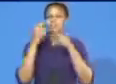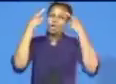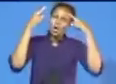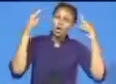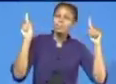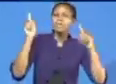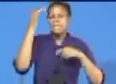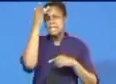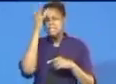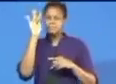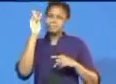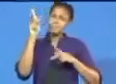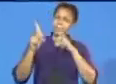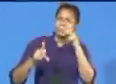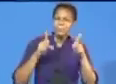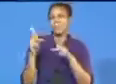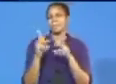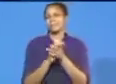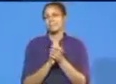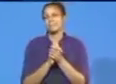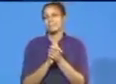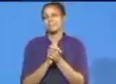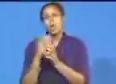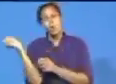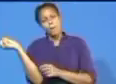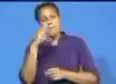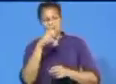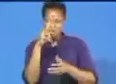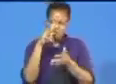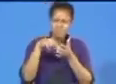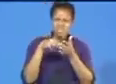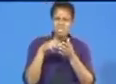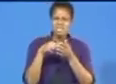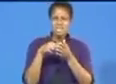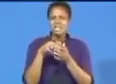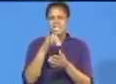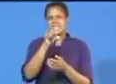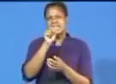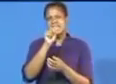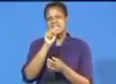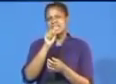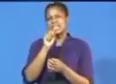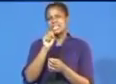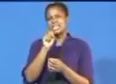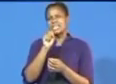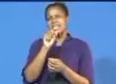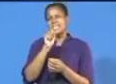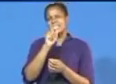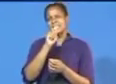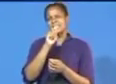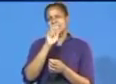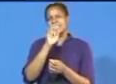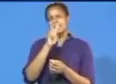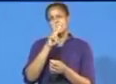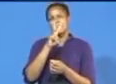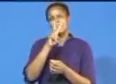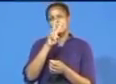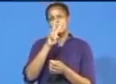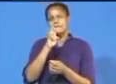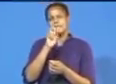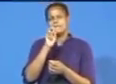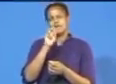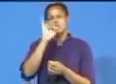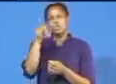accomplished intellectuals, go back and read Steve Jobs' closing words before he closed his eyes